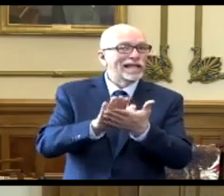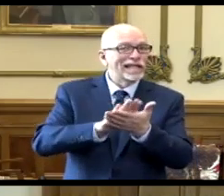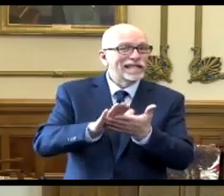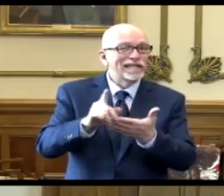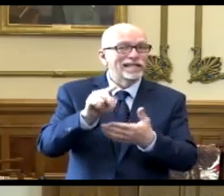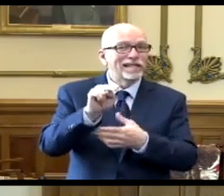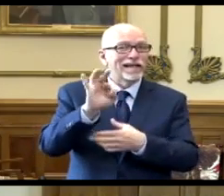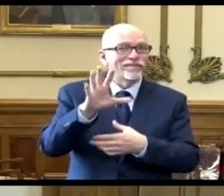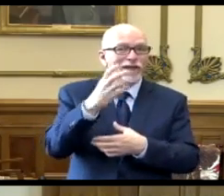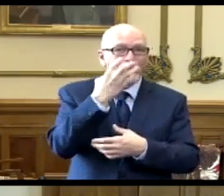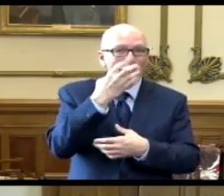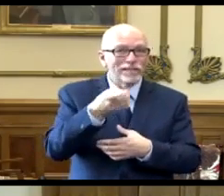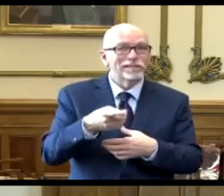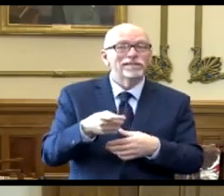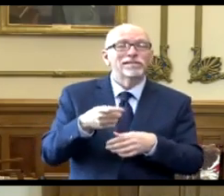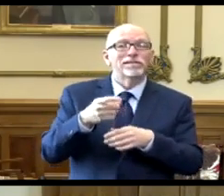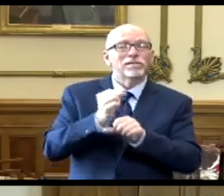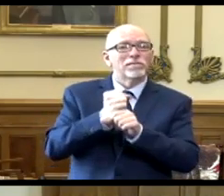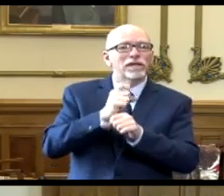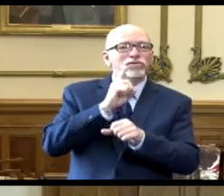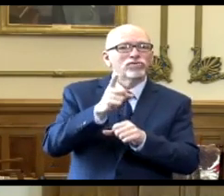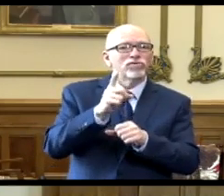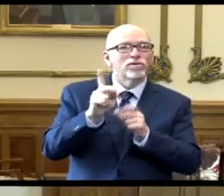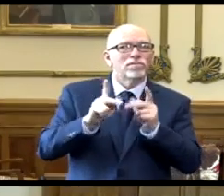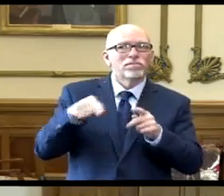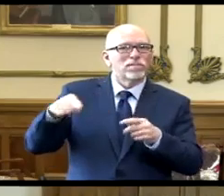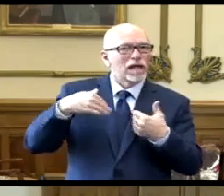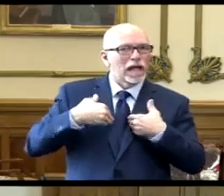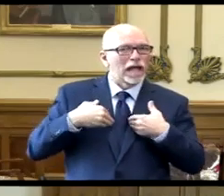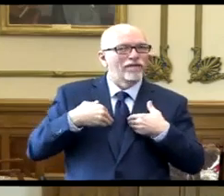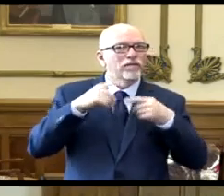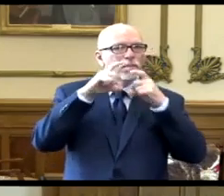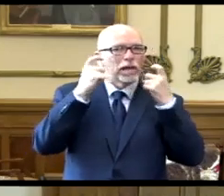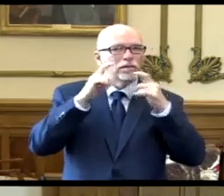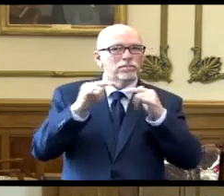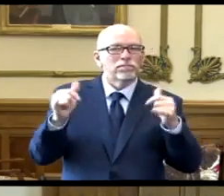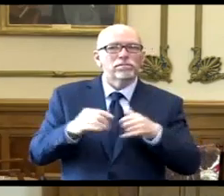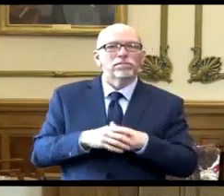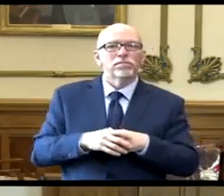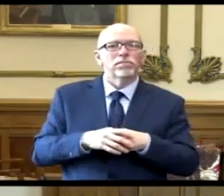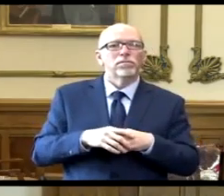these N95 masks and making sure that folks have masks.